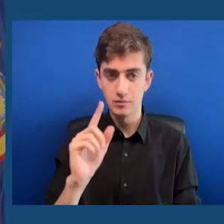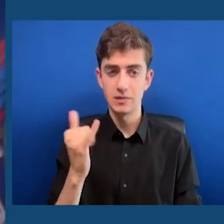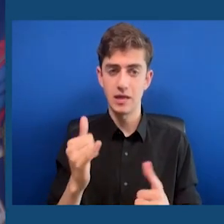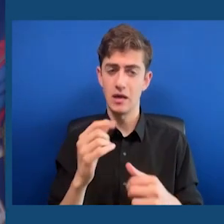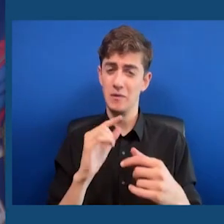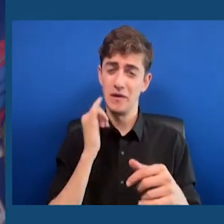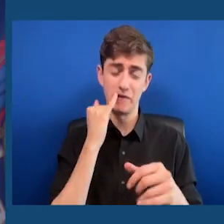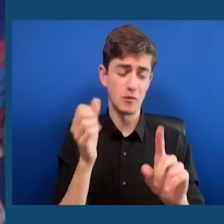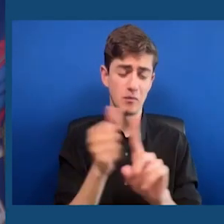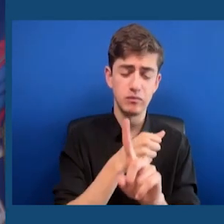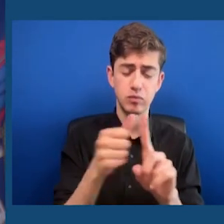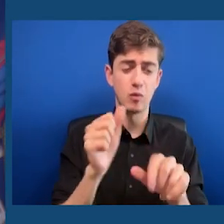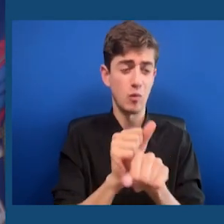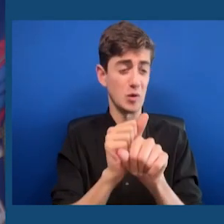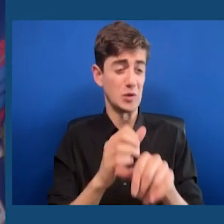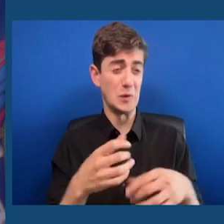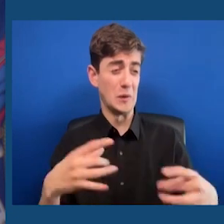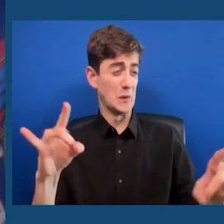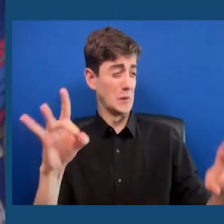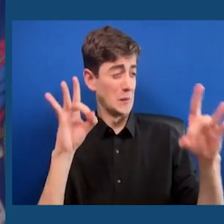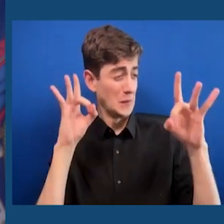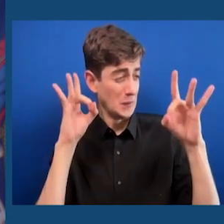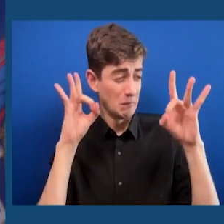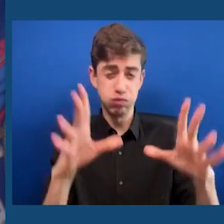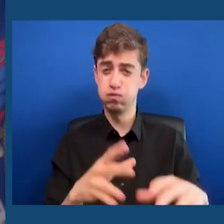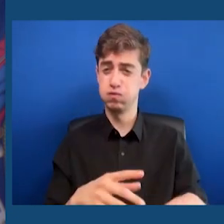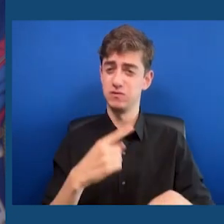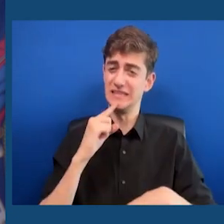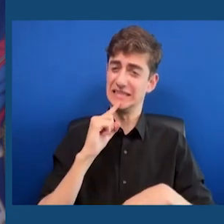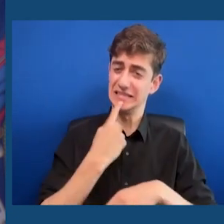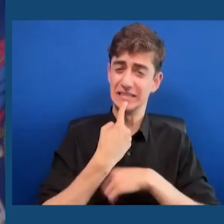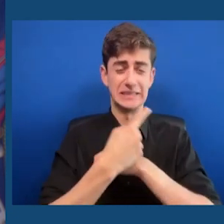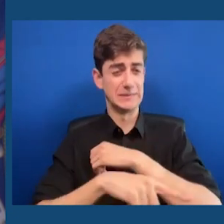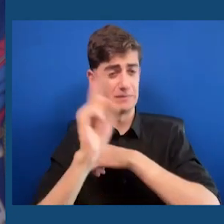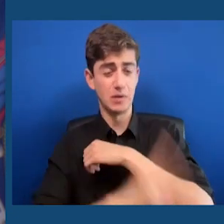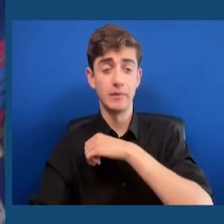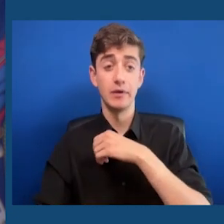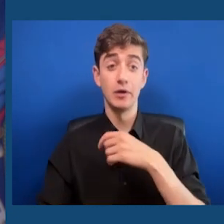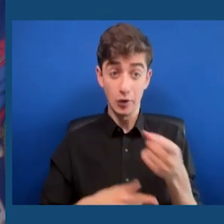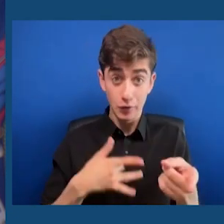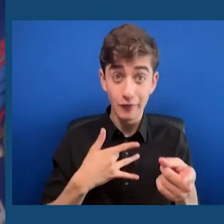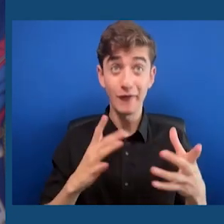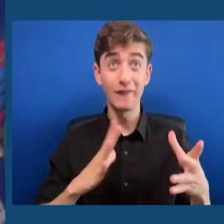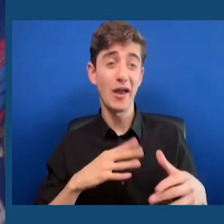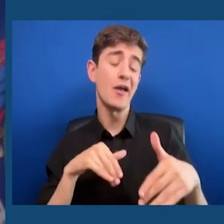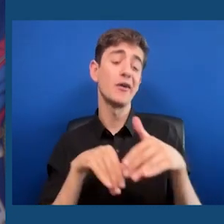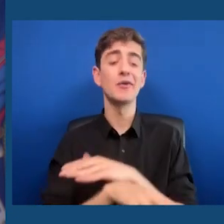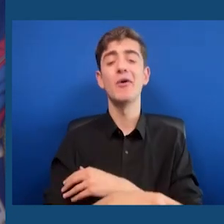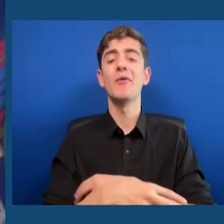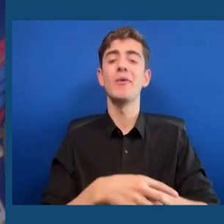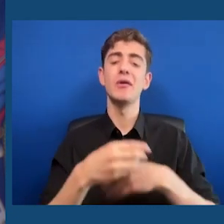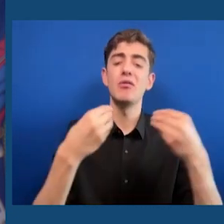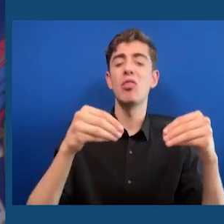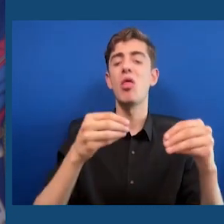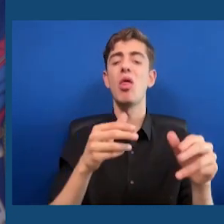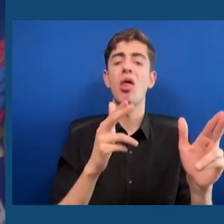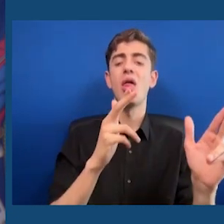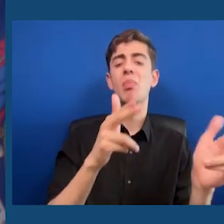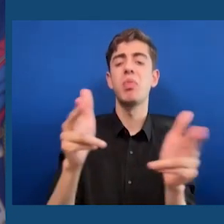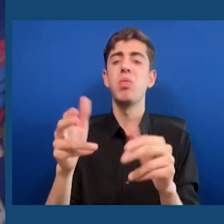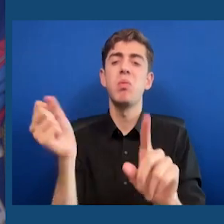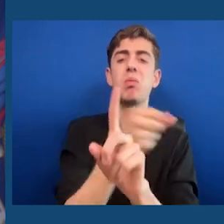So you think it's okay to walk in and assault a retail worker? You'll be now charged with a felony. There are